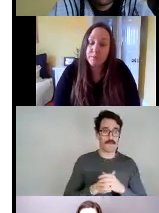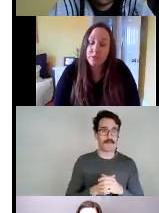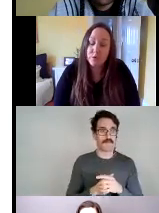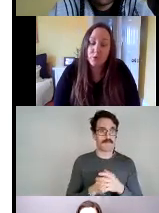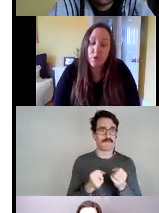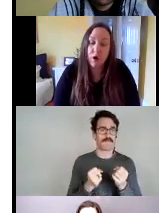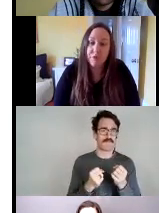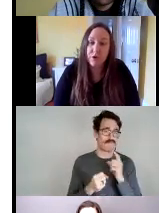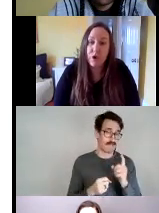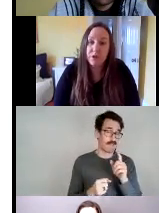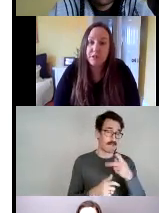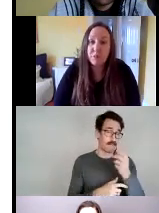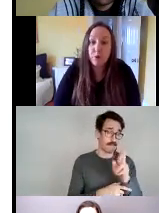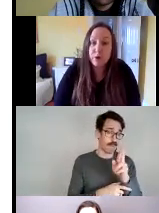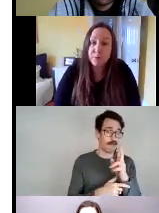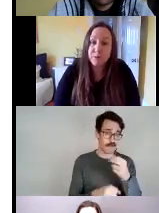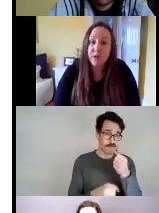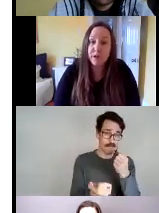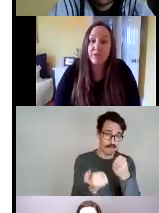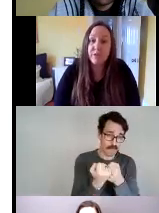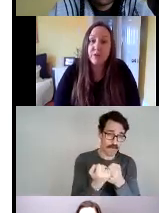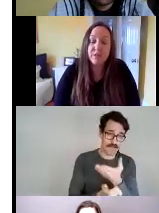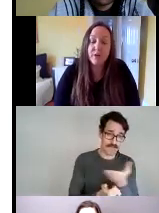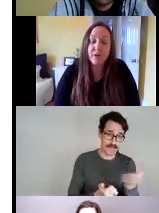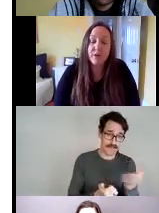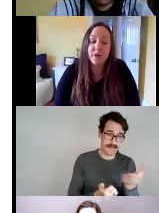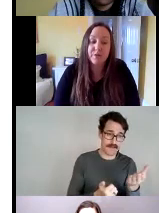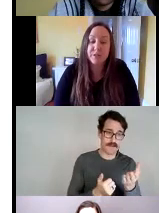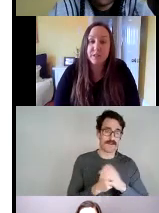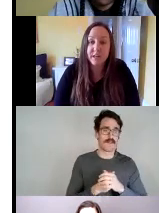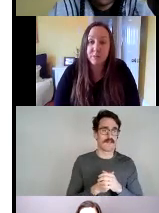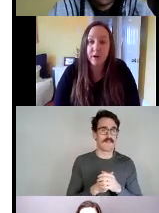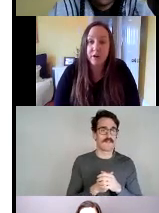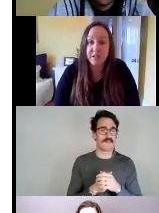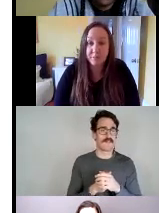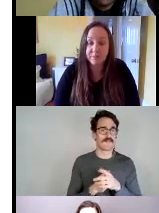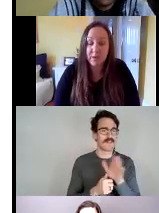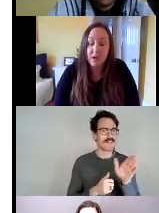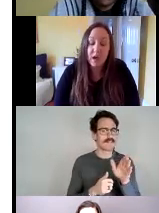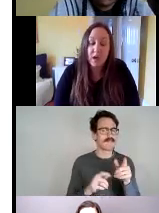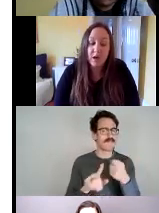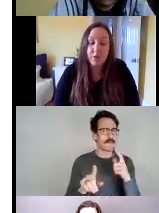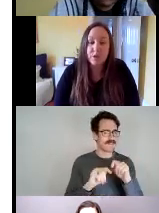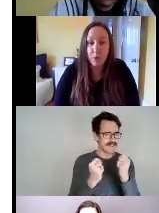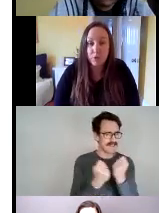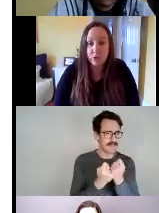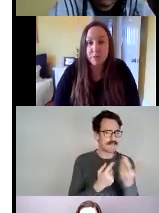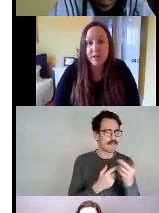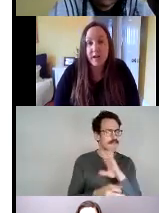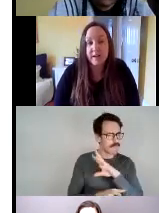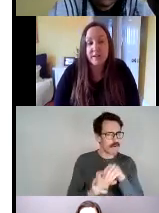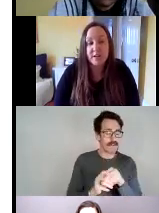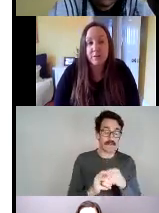support. So we do offer online support groups for caregivers that are facilitated by our team. They're small